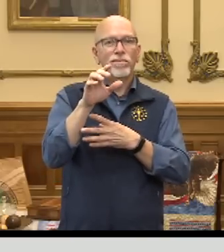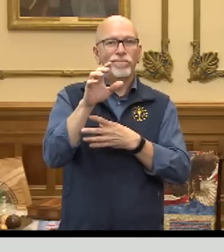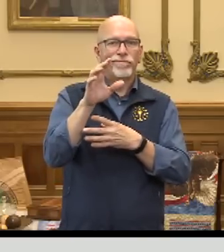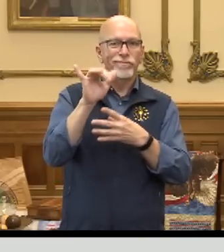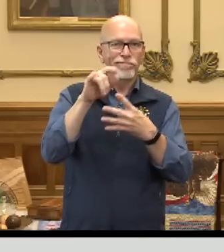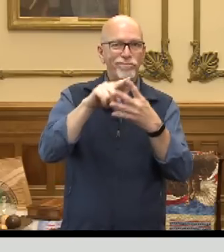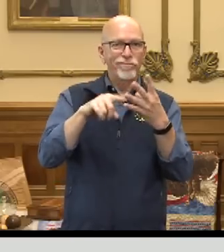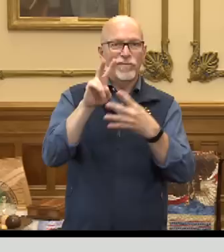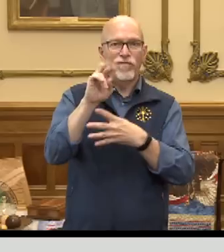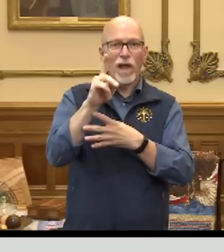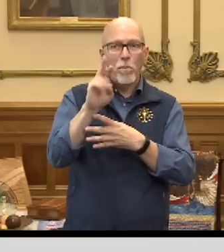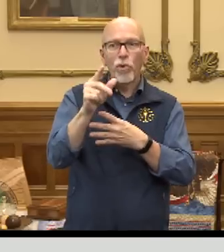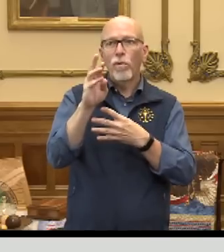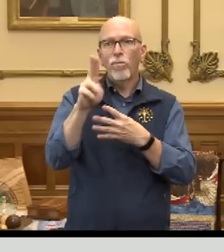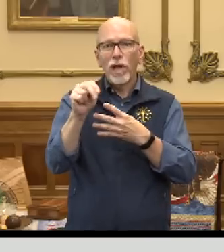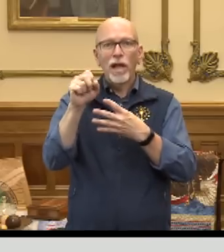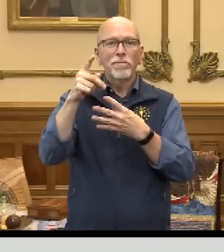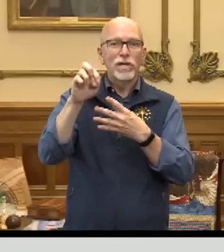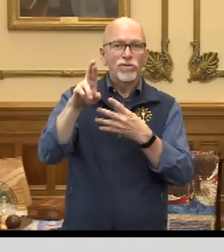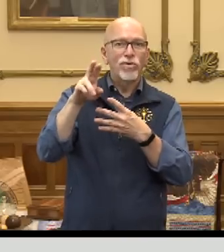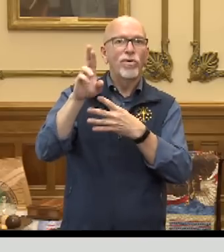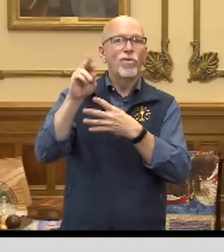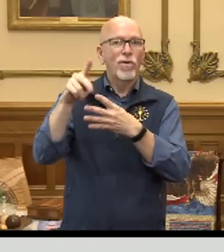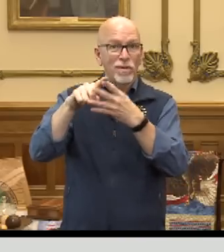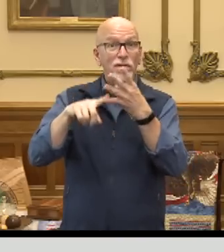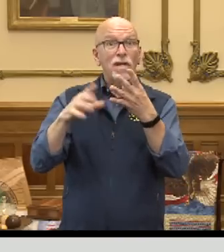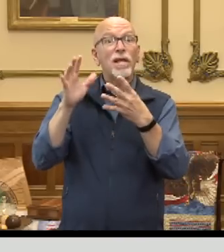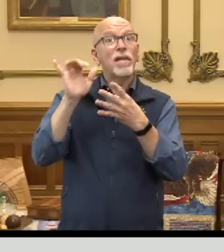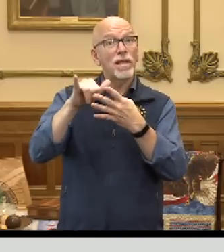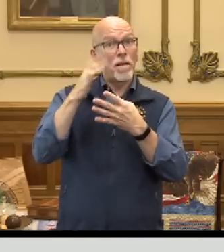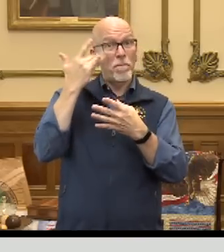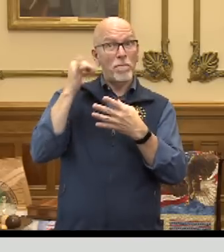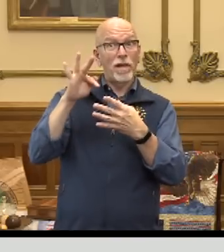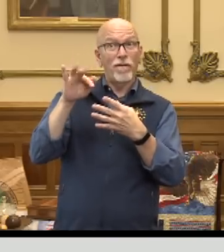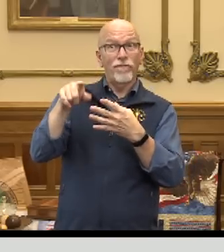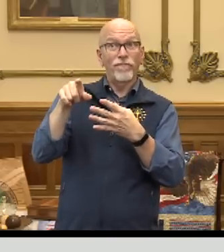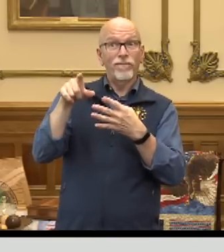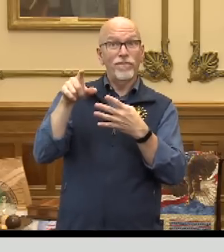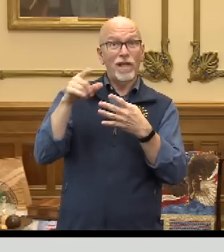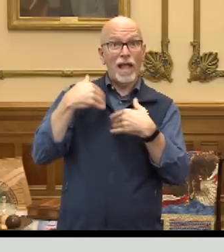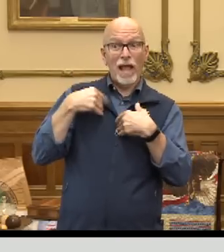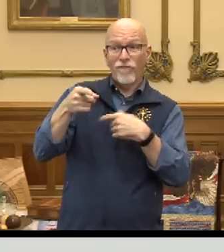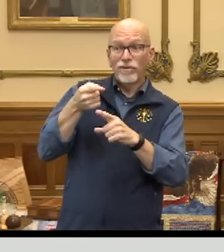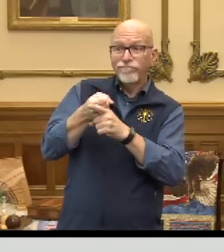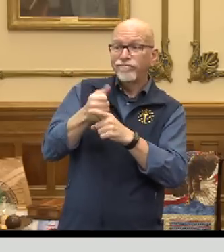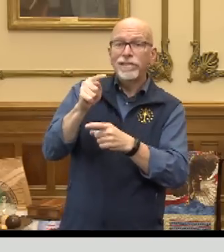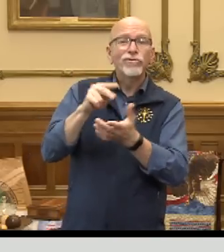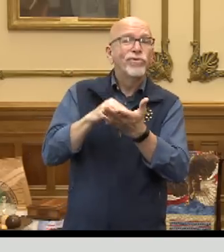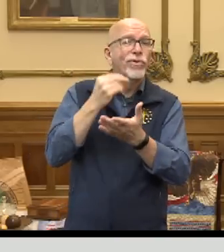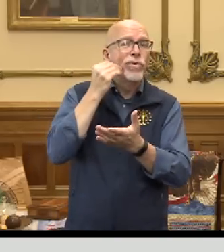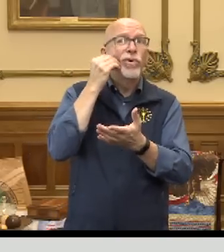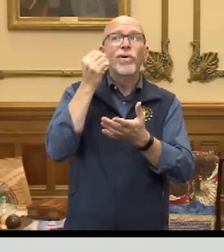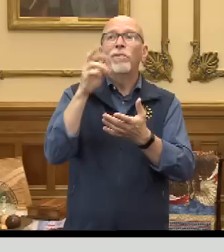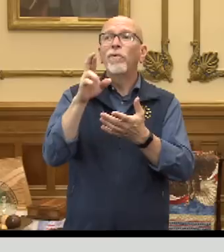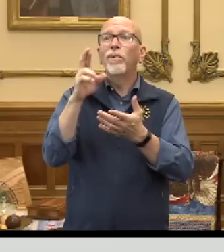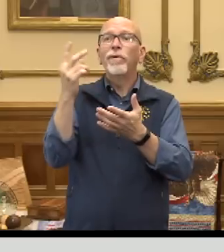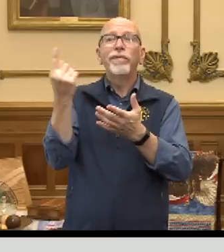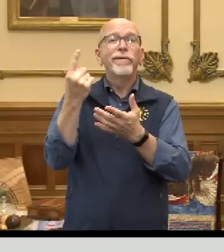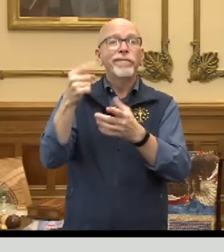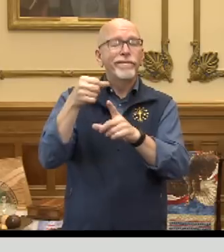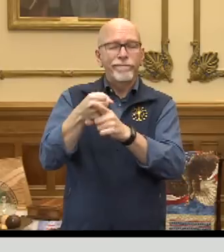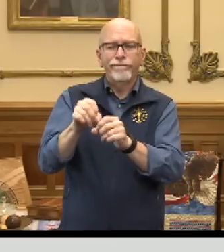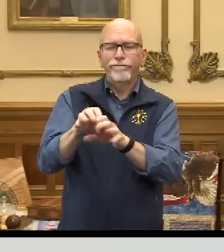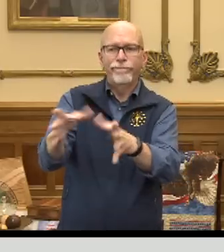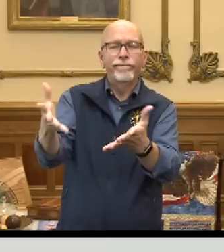Vanderburgh, and Brown. Sometimes we flag a county because an outbreak in a congregate setting or a single event can elevate numbers but